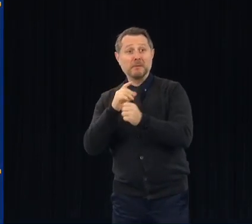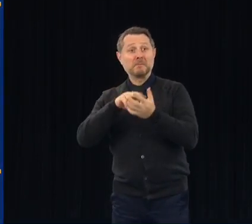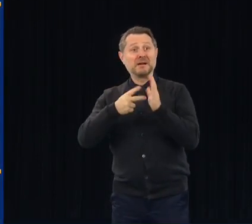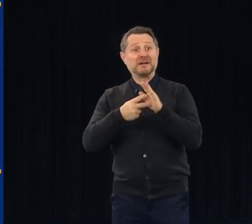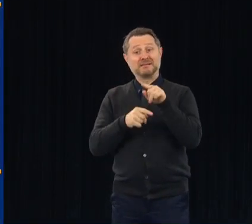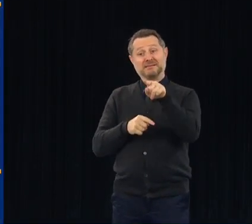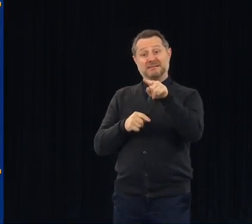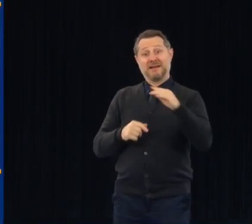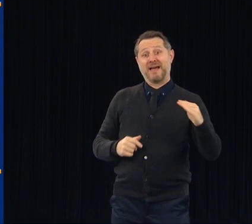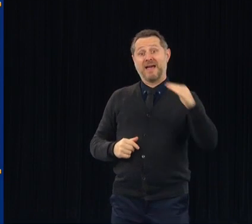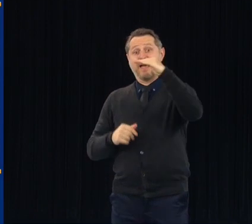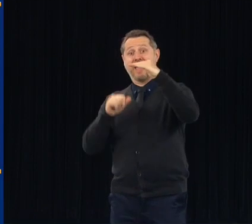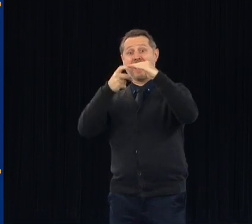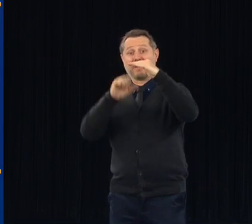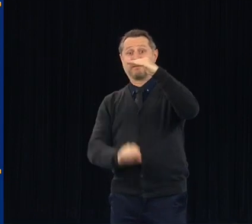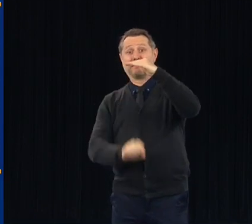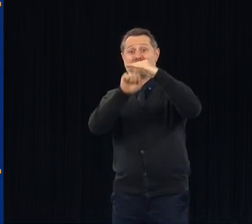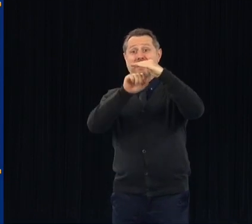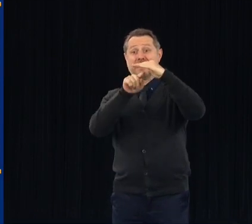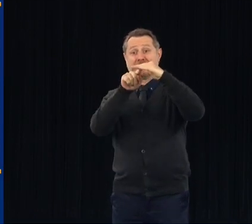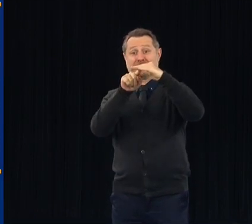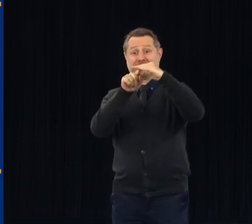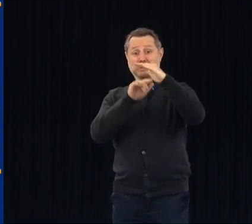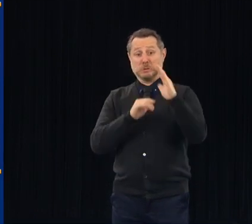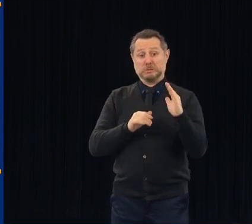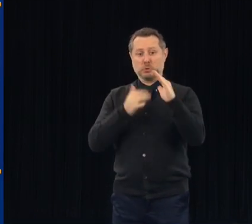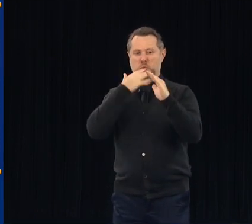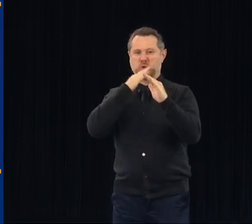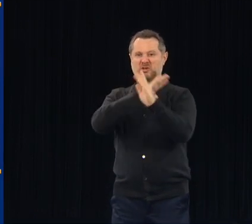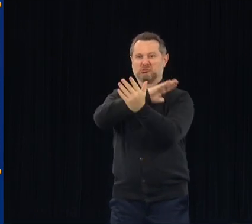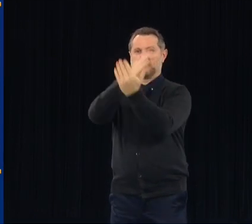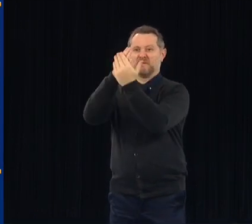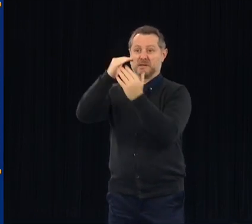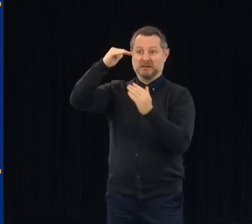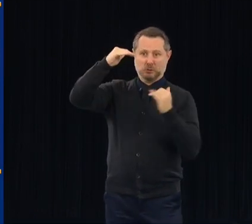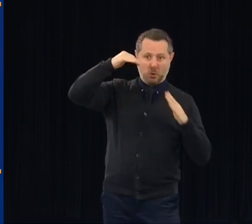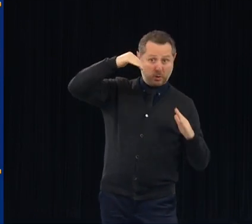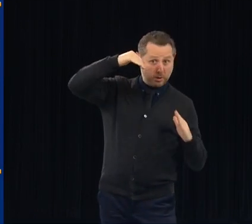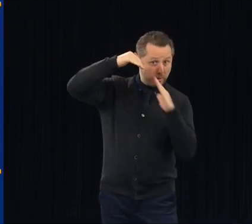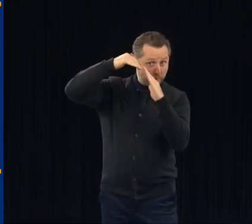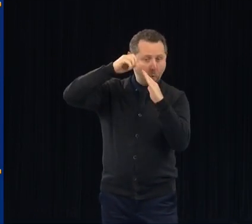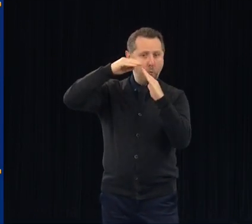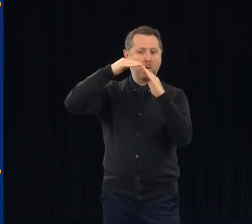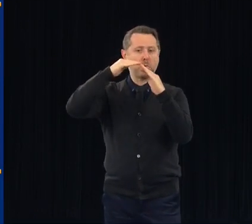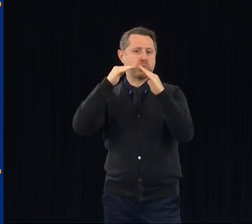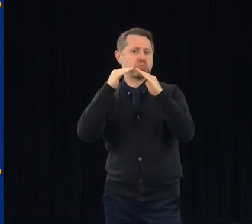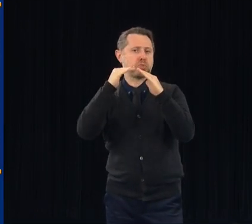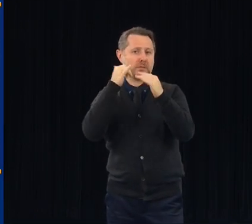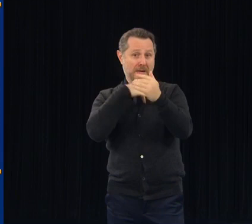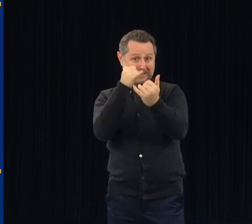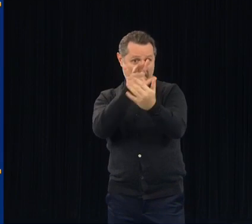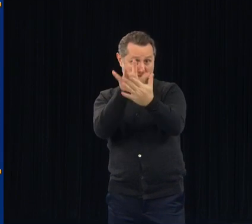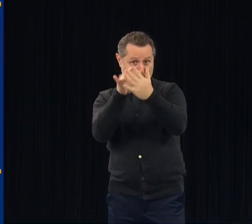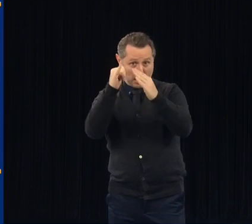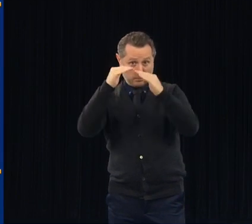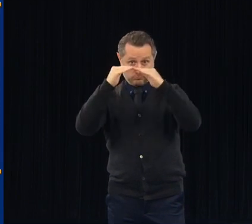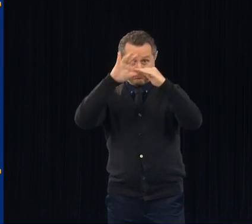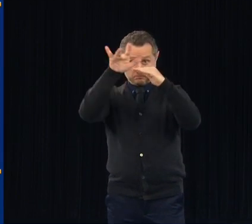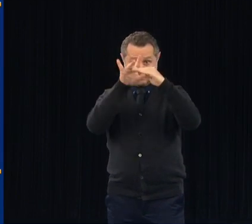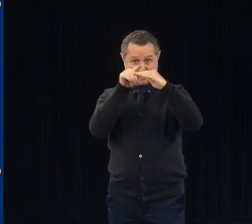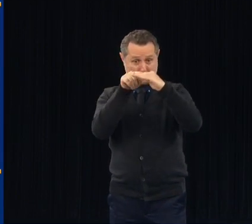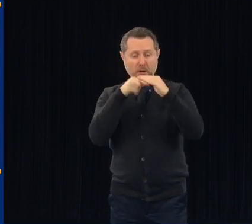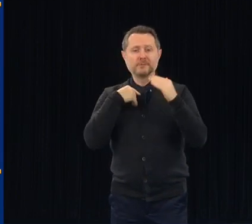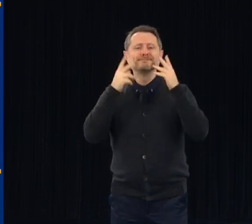or the apex could be a plateau, and we could be on that plateau right now. We won't know until you see the